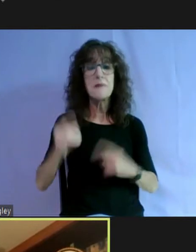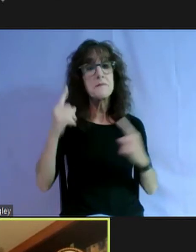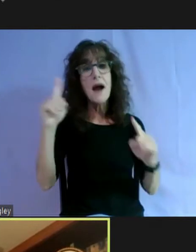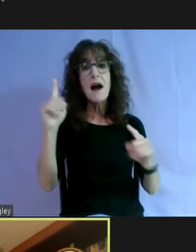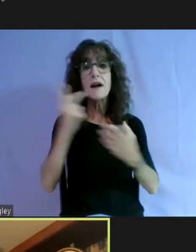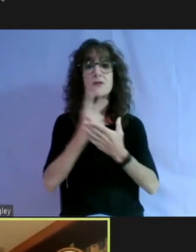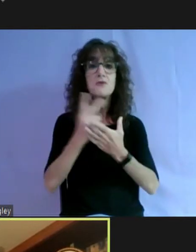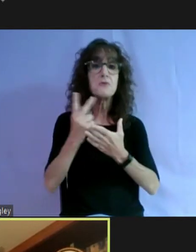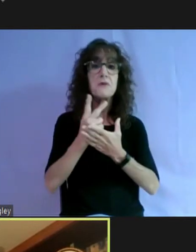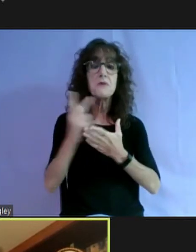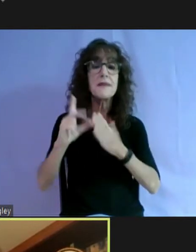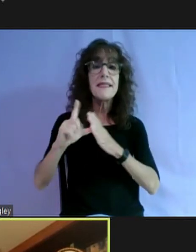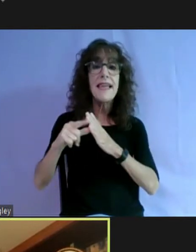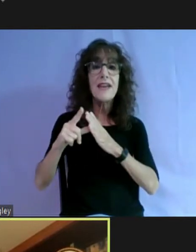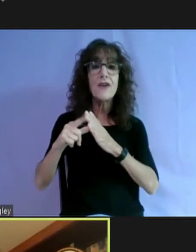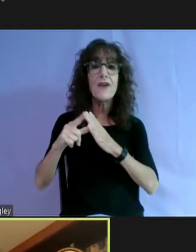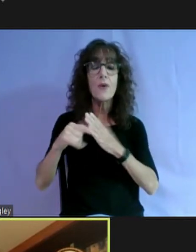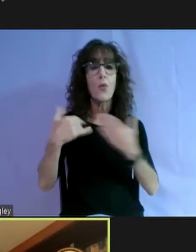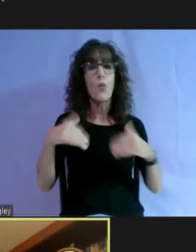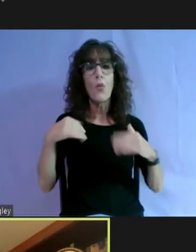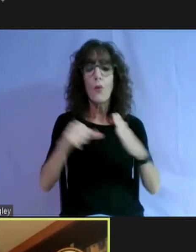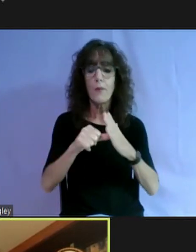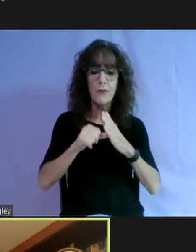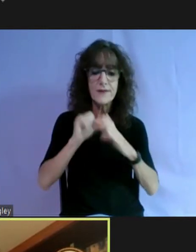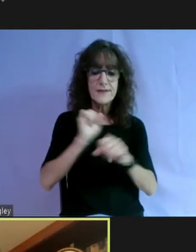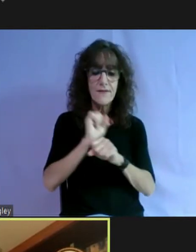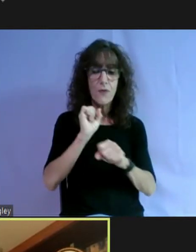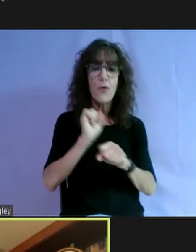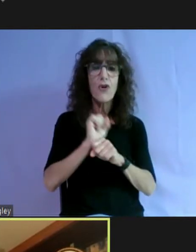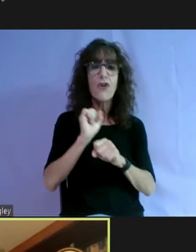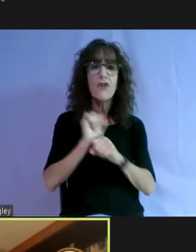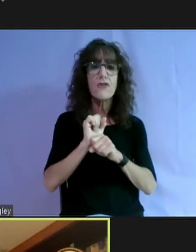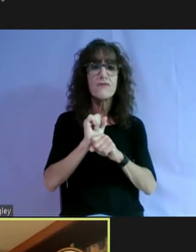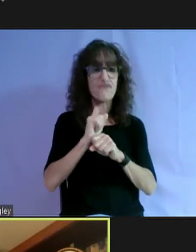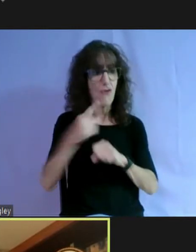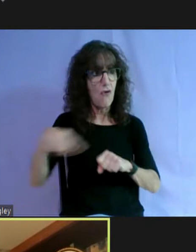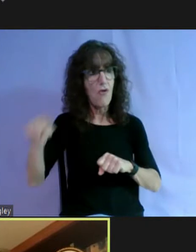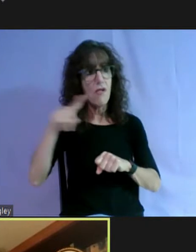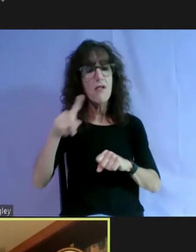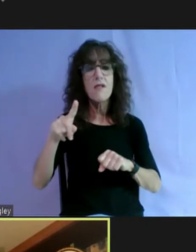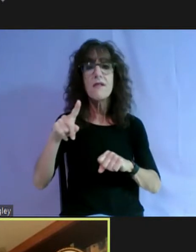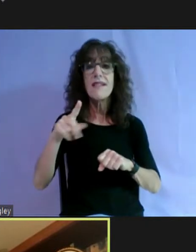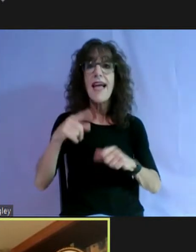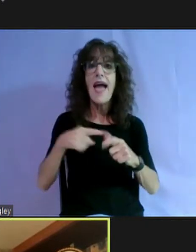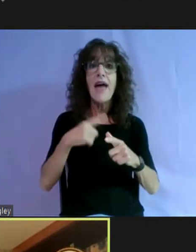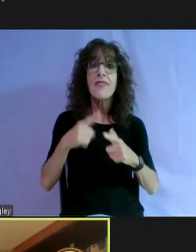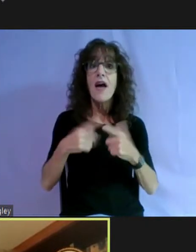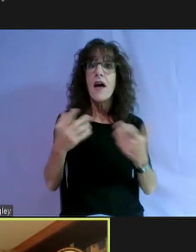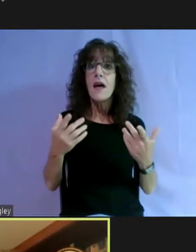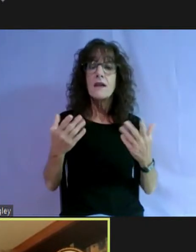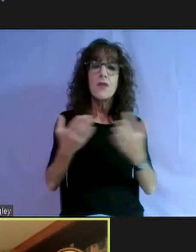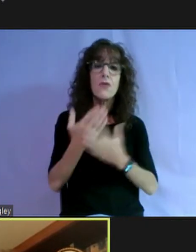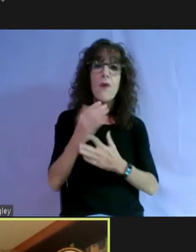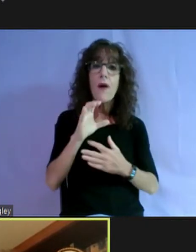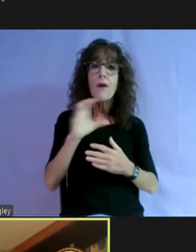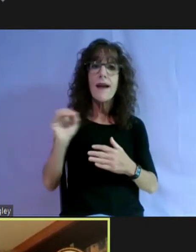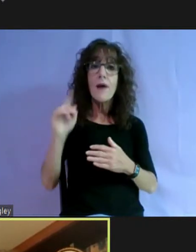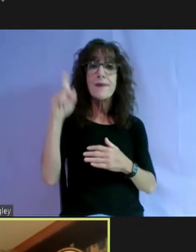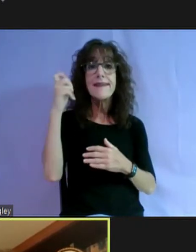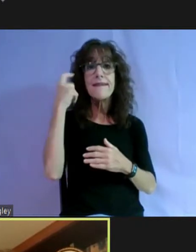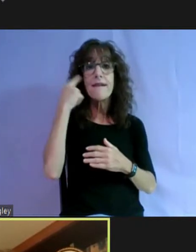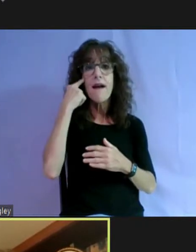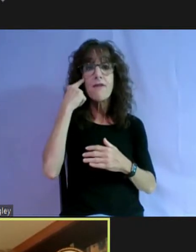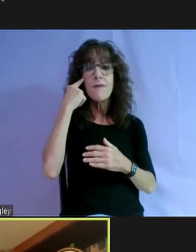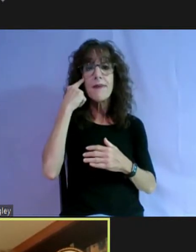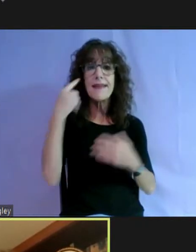weeks. Really impressive work by everybody. And then I have to say that throughout county government, our health